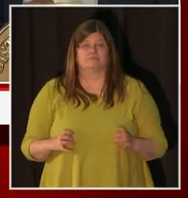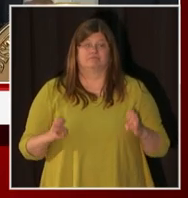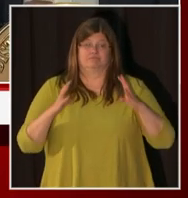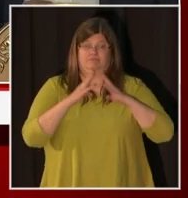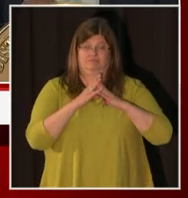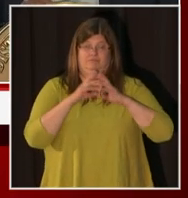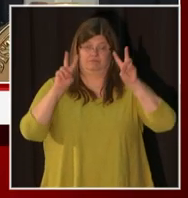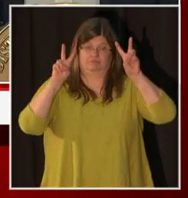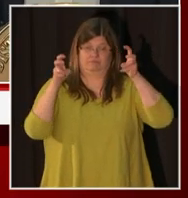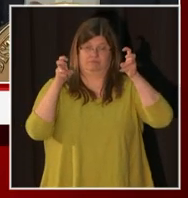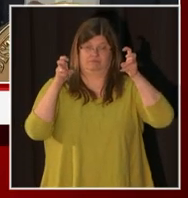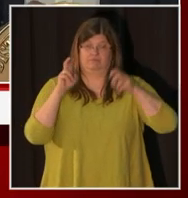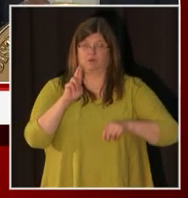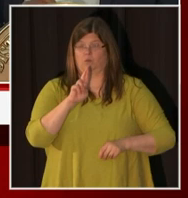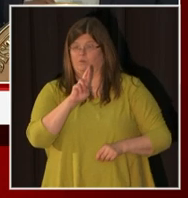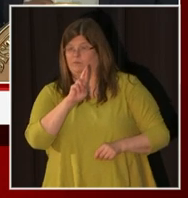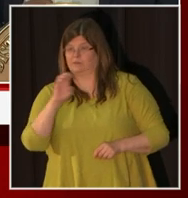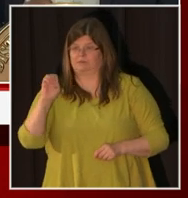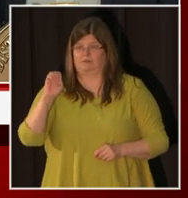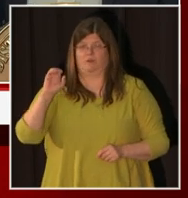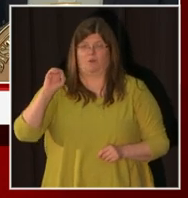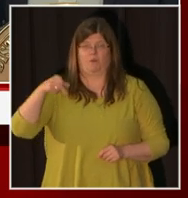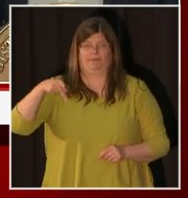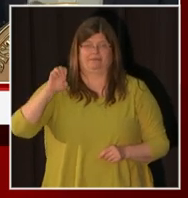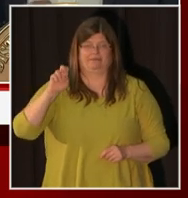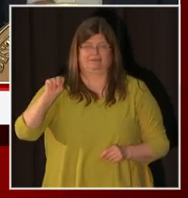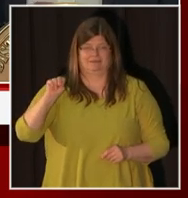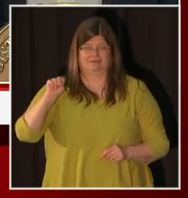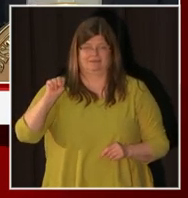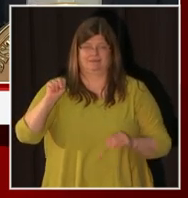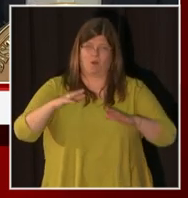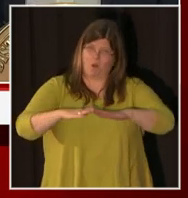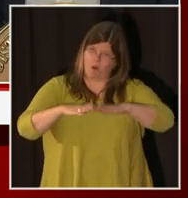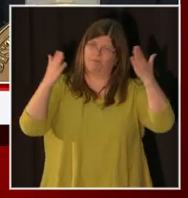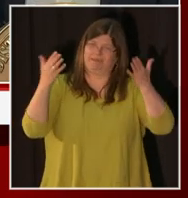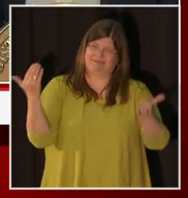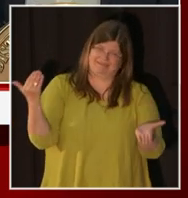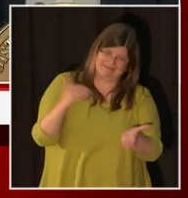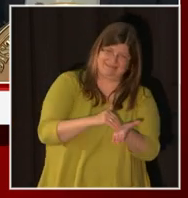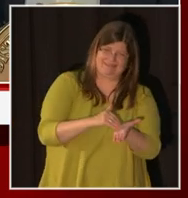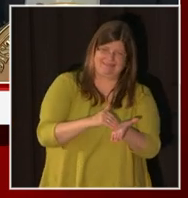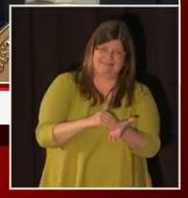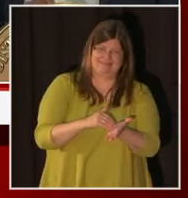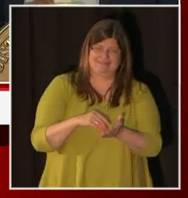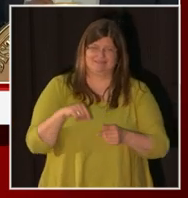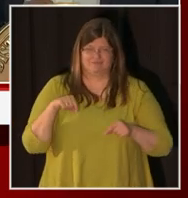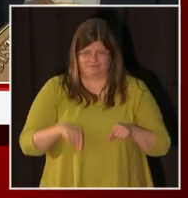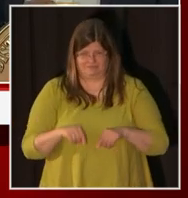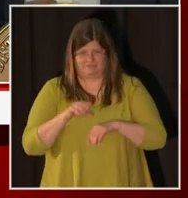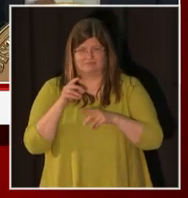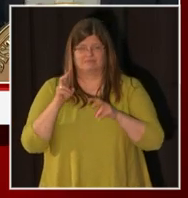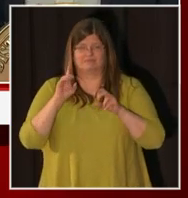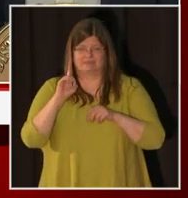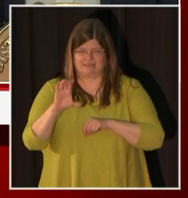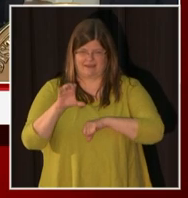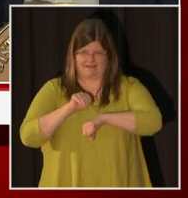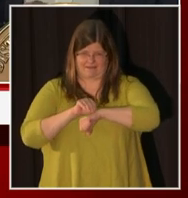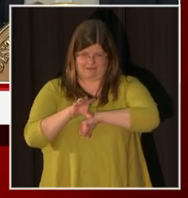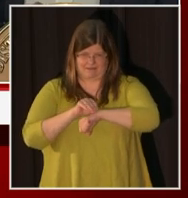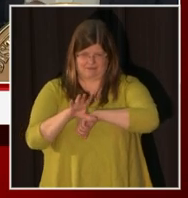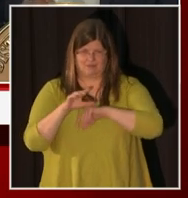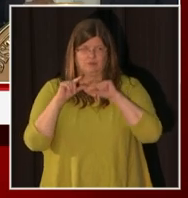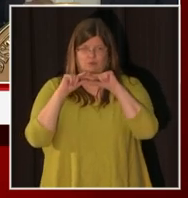advisory group comprised of government and community leaders. This advisory group will have